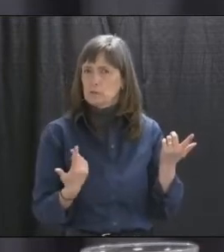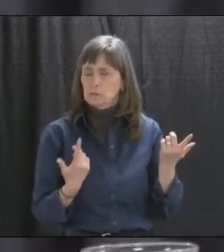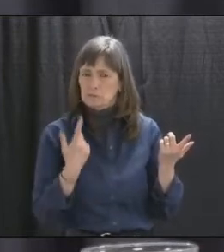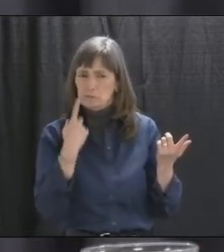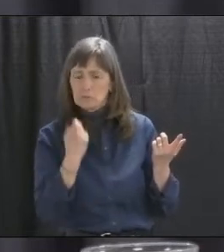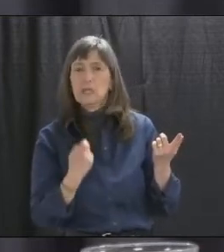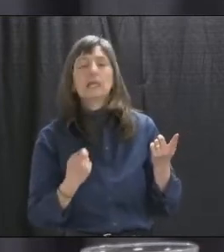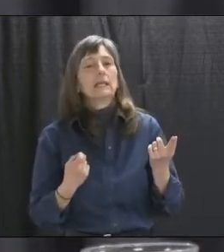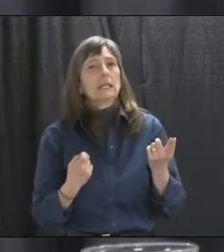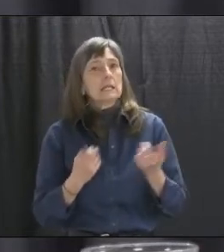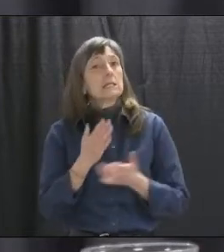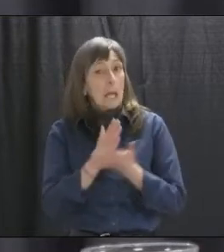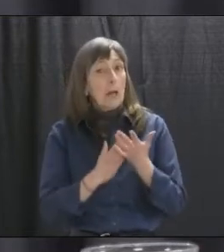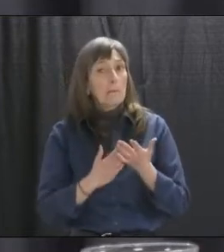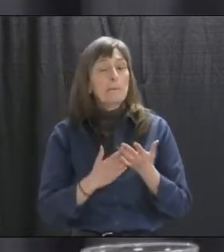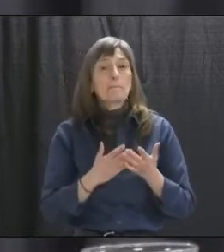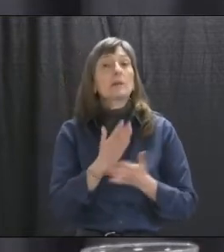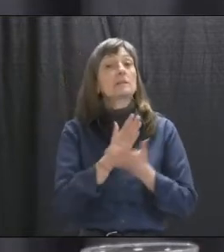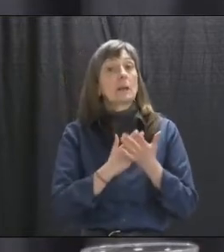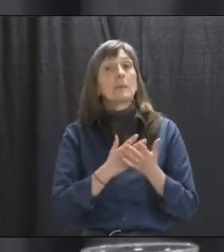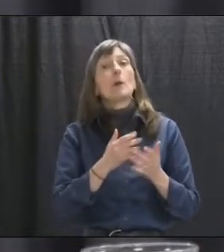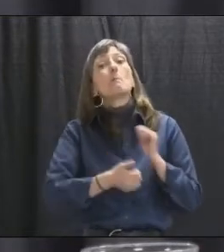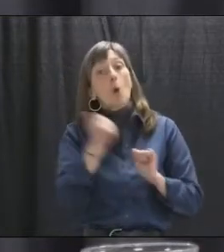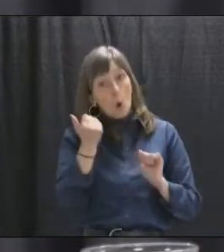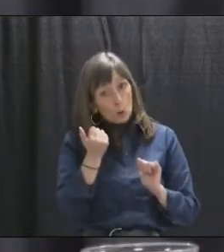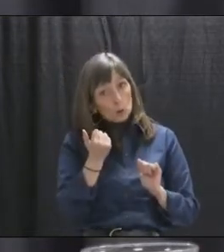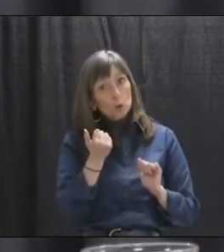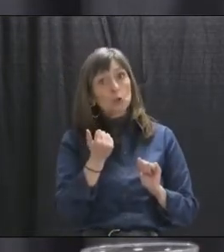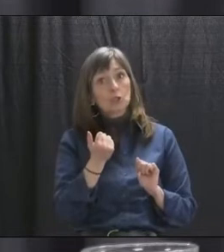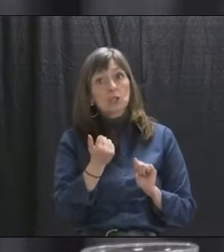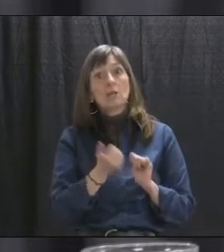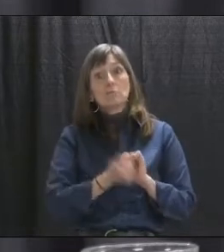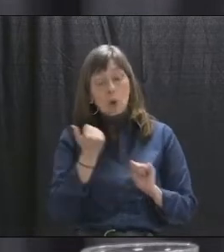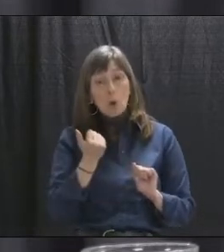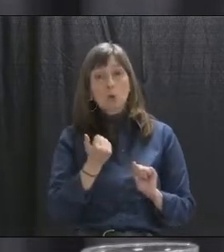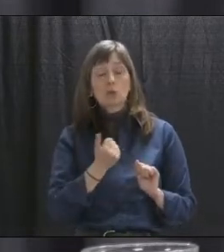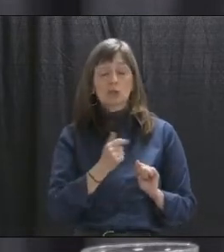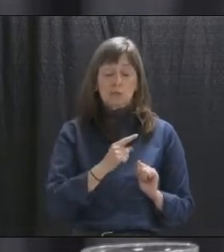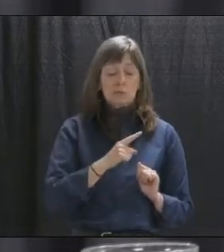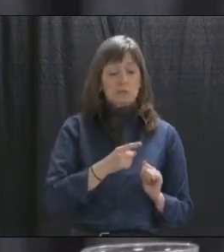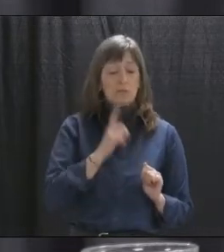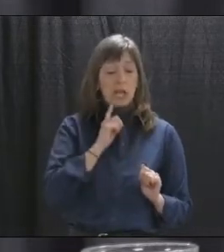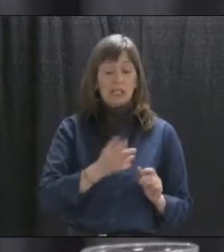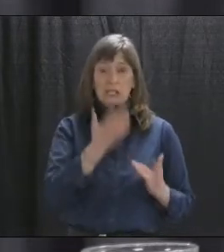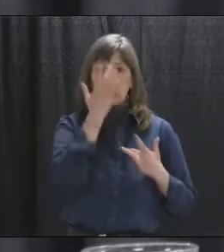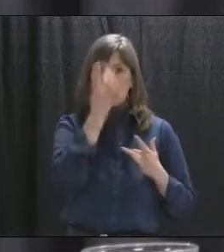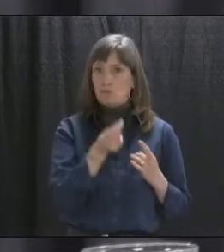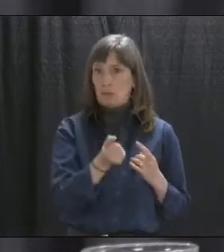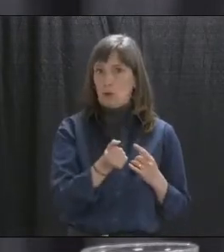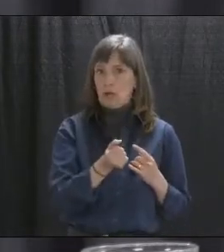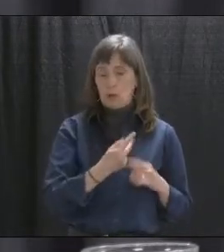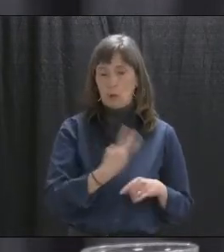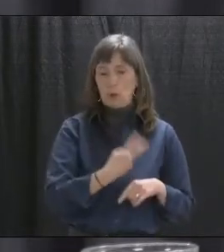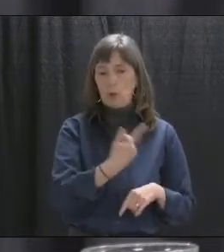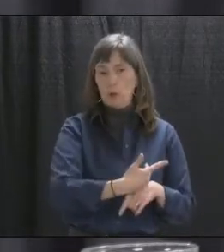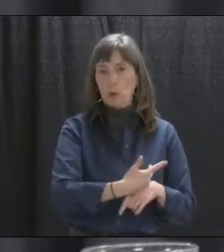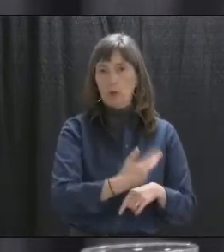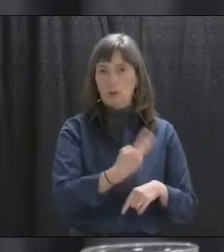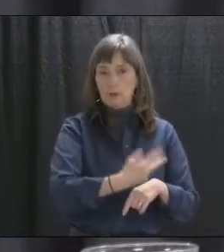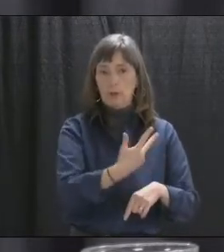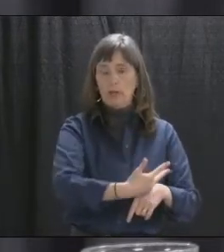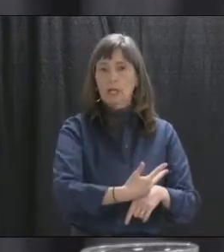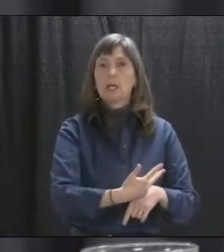Most people who develop symptoms do so early on, but not all. That's why it's 14 days and not 12 or 10. And we